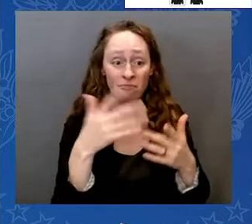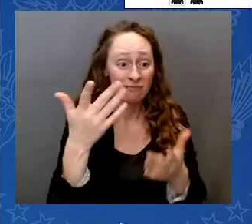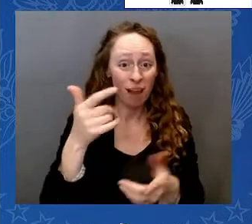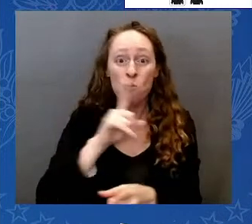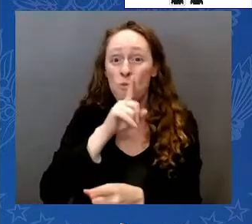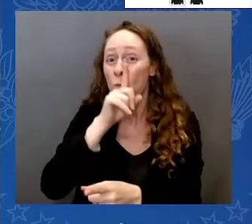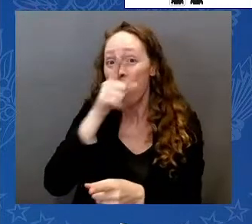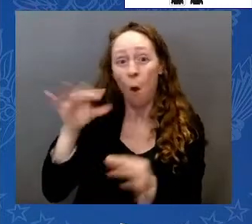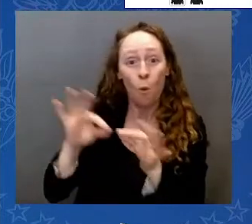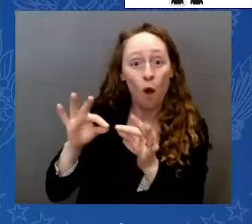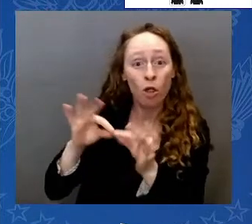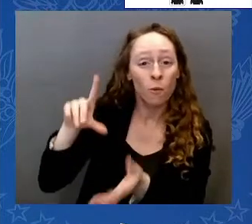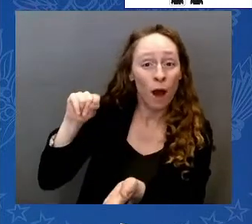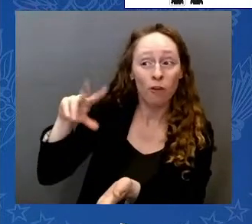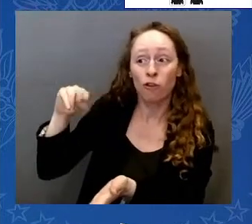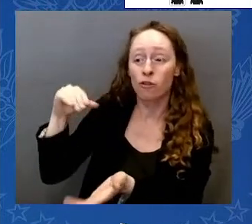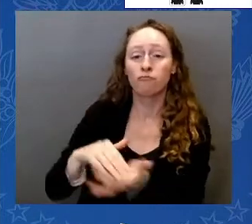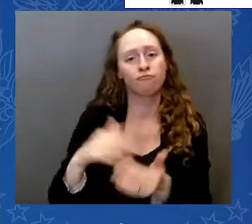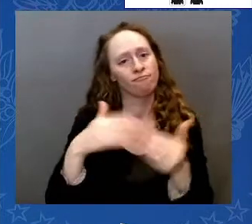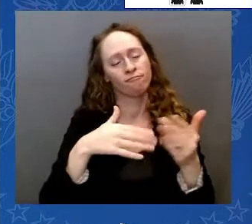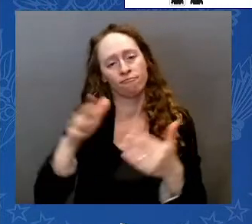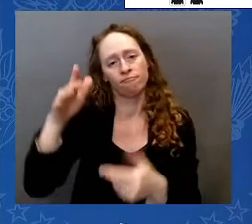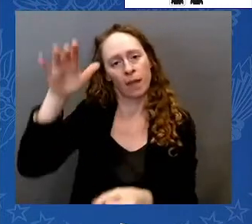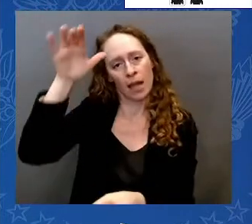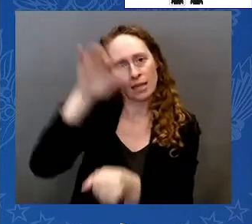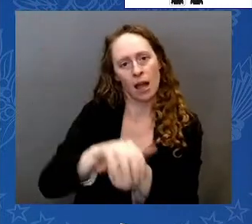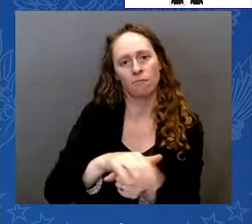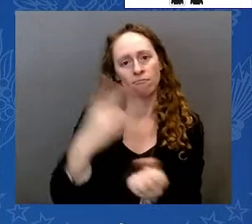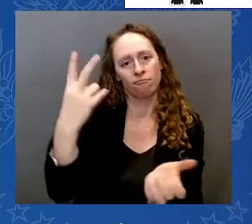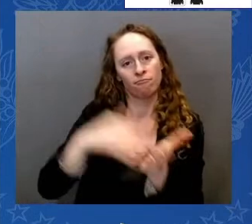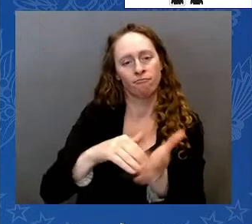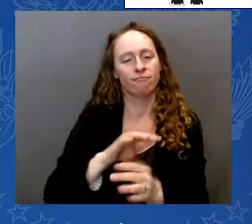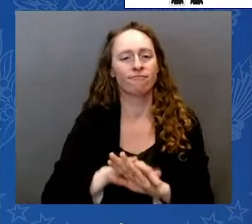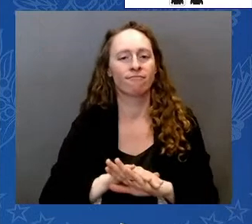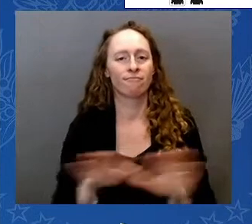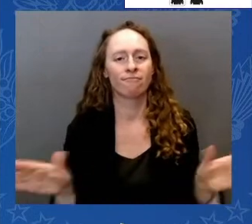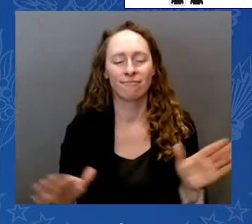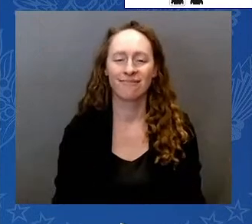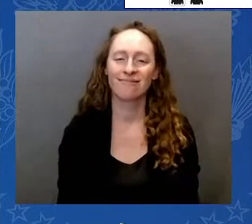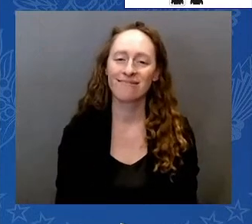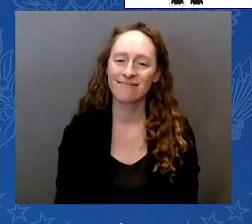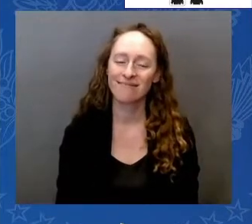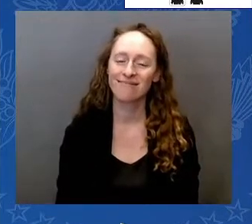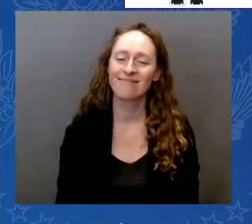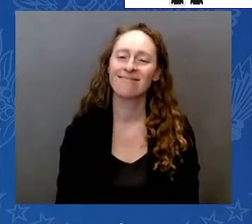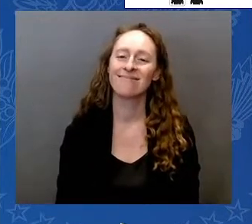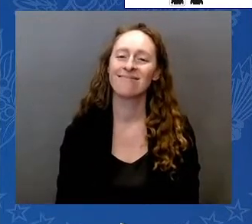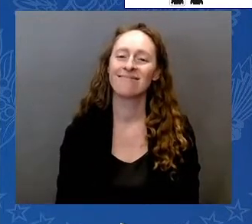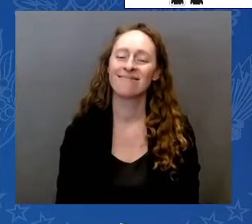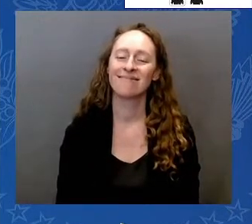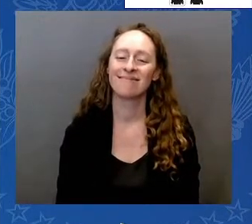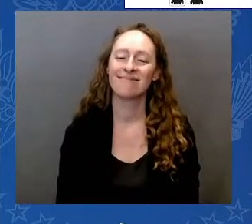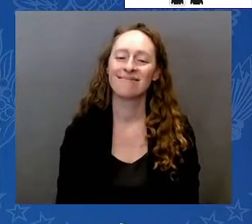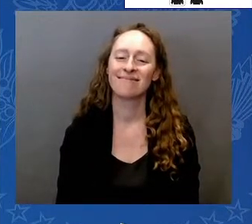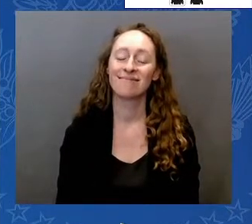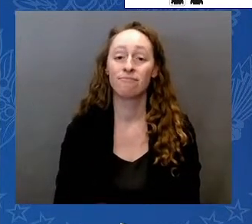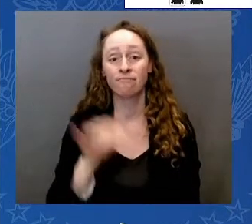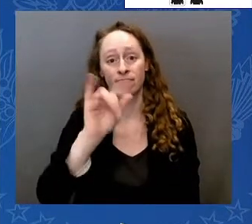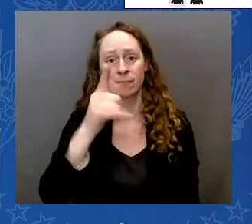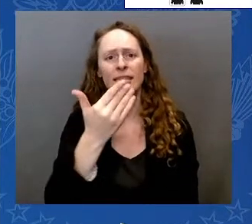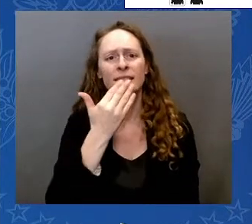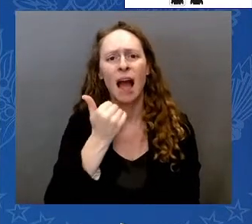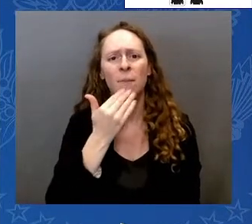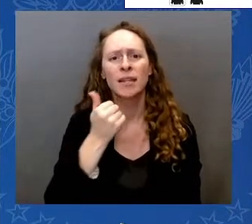It's going to cap the cost of insulin for seniors on Medicare to $35 a month instead of 30 times that. How many of